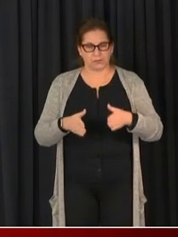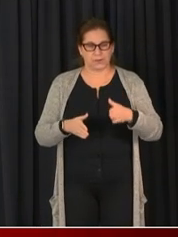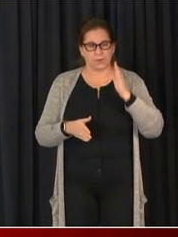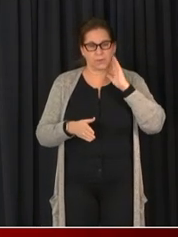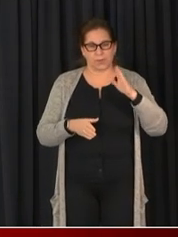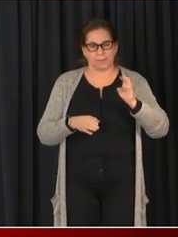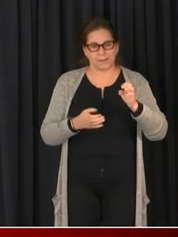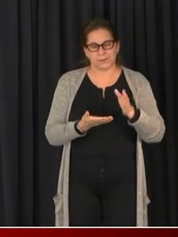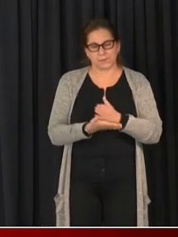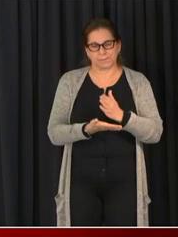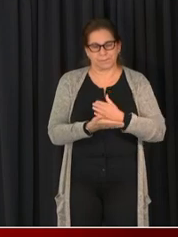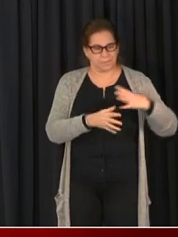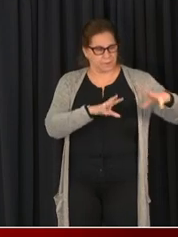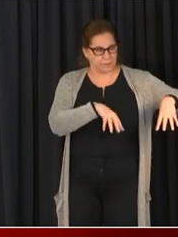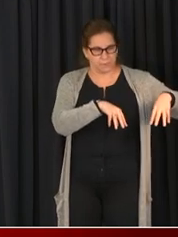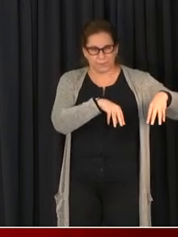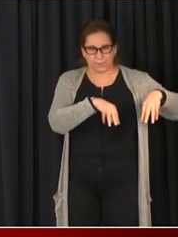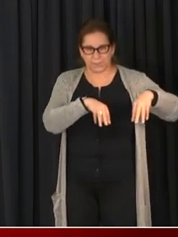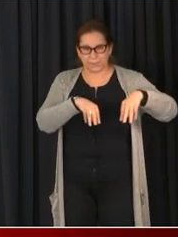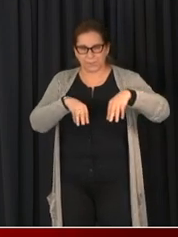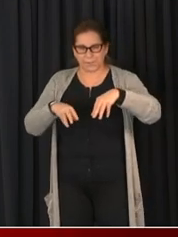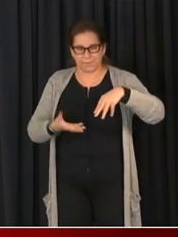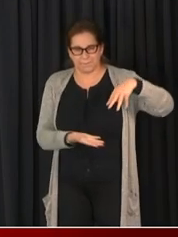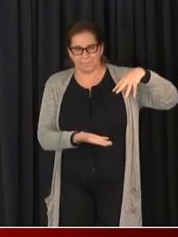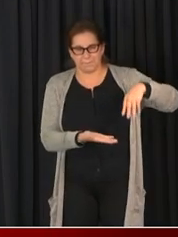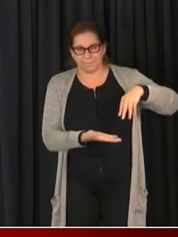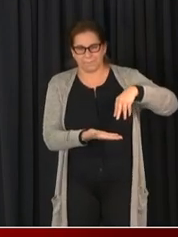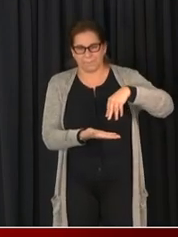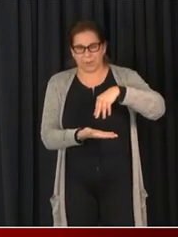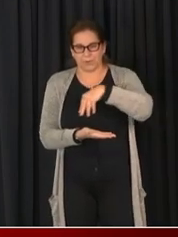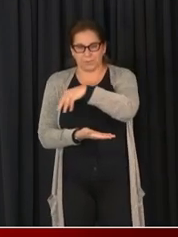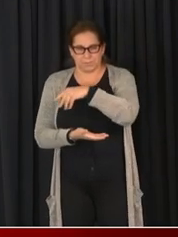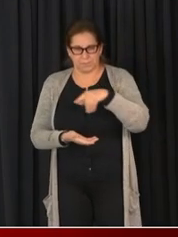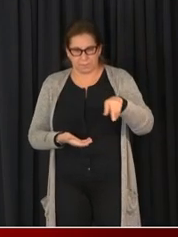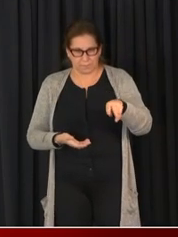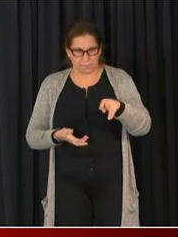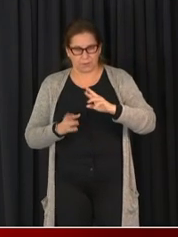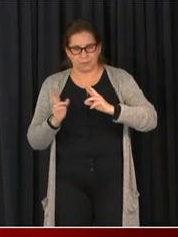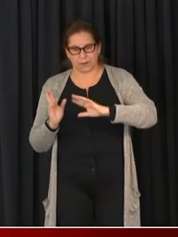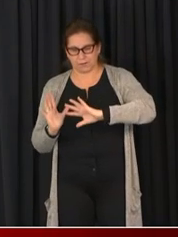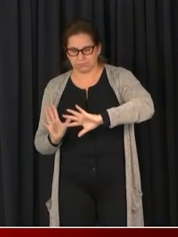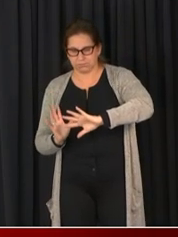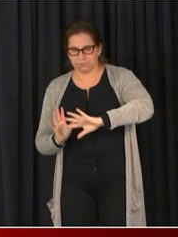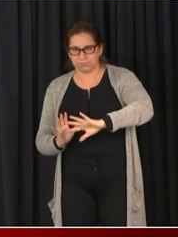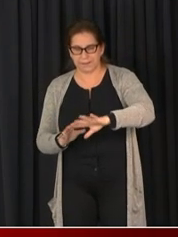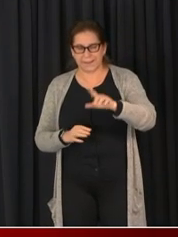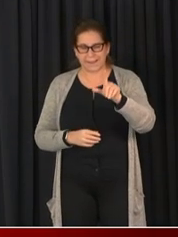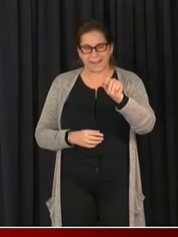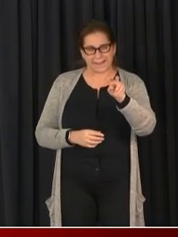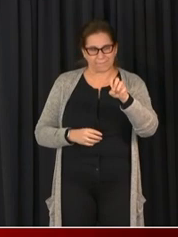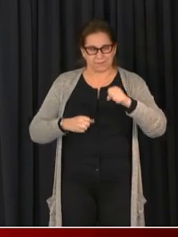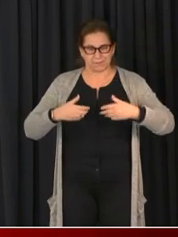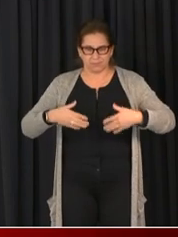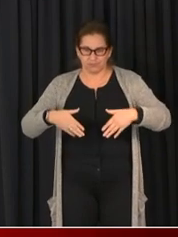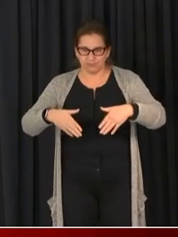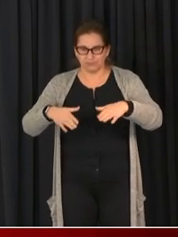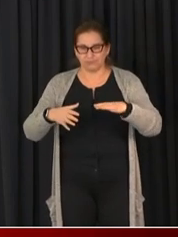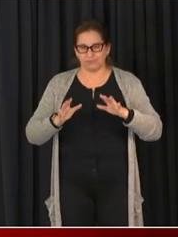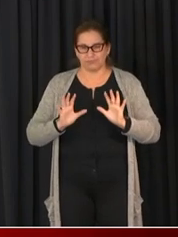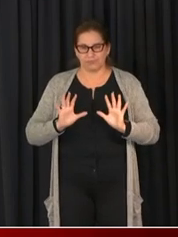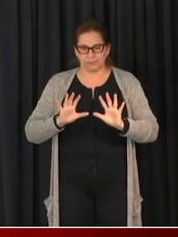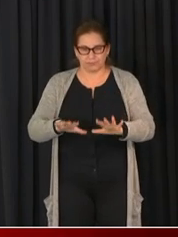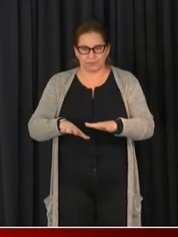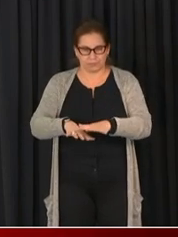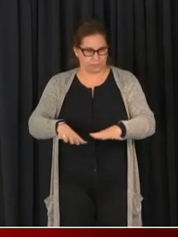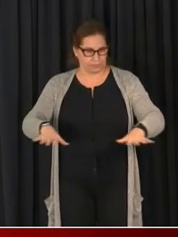its leaf collection, where our DPW crews will come to your community and vacuum leaves that you have